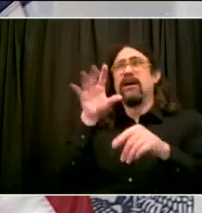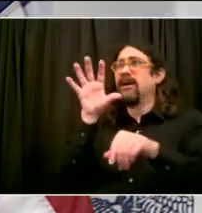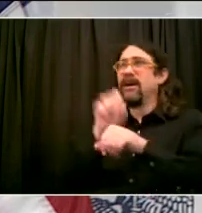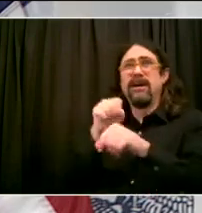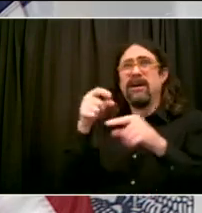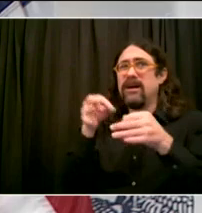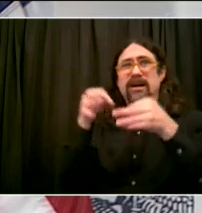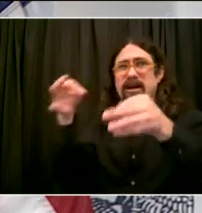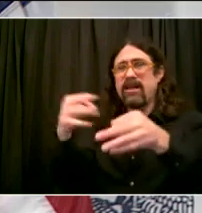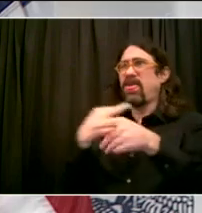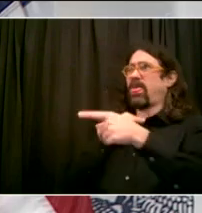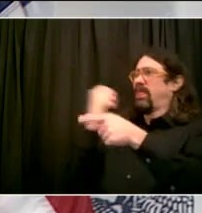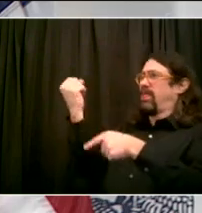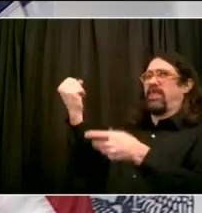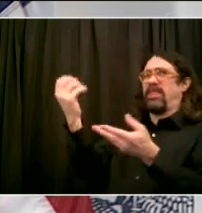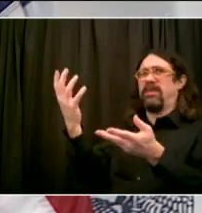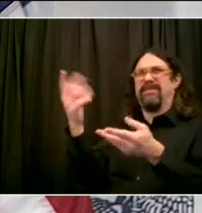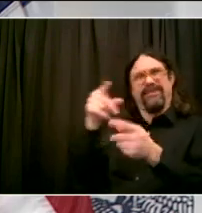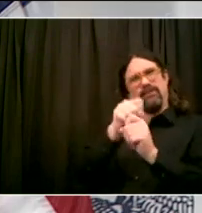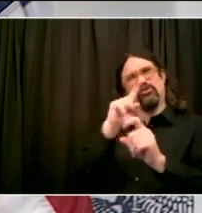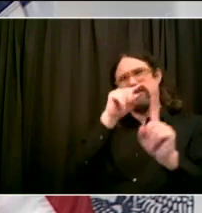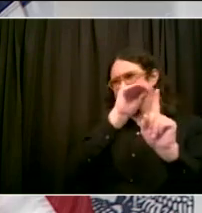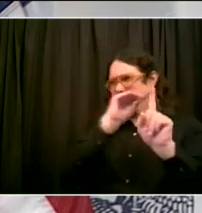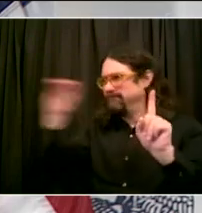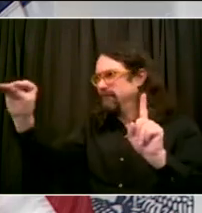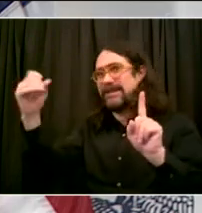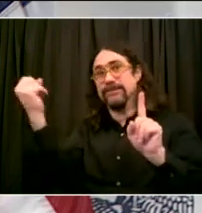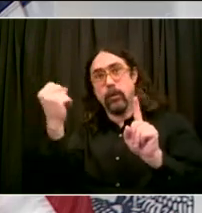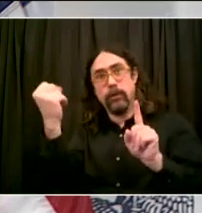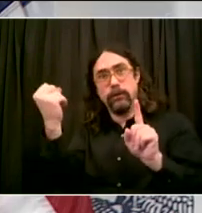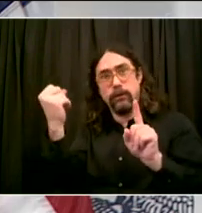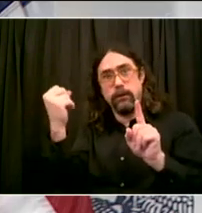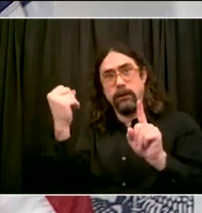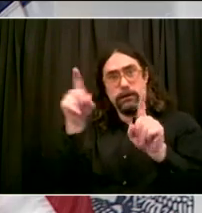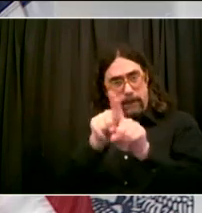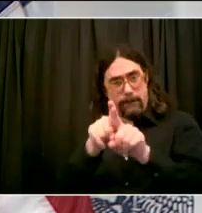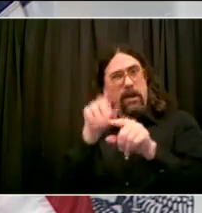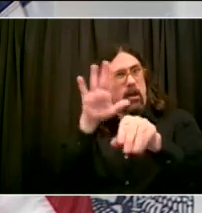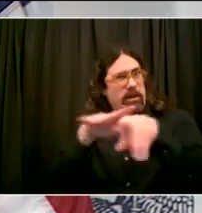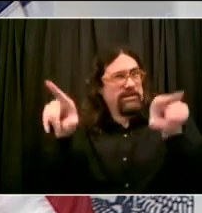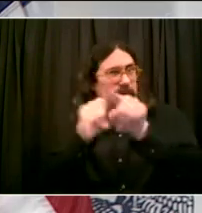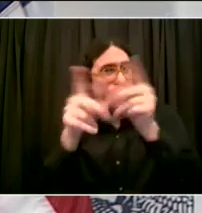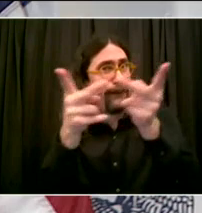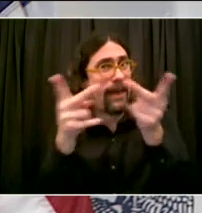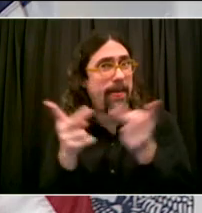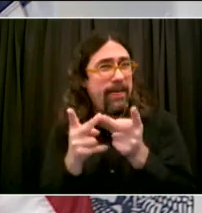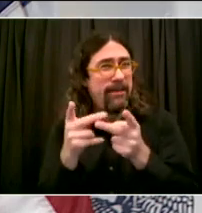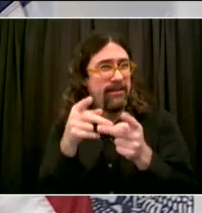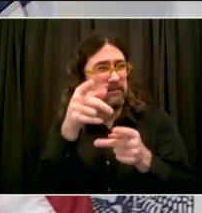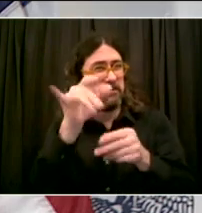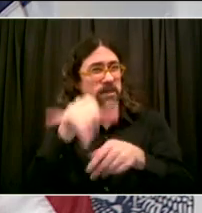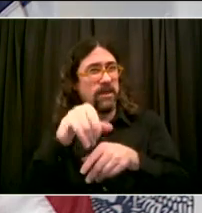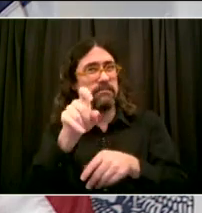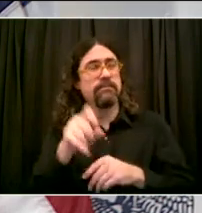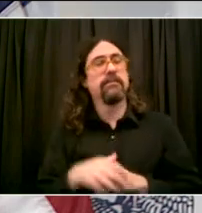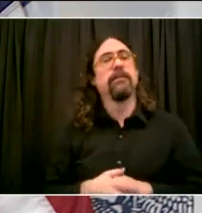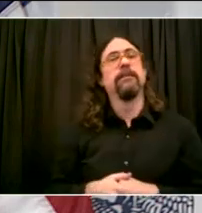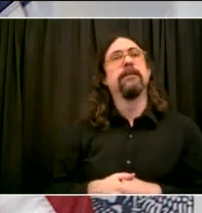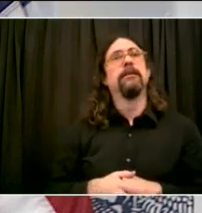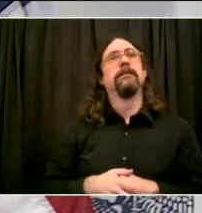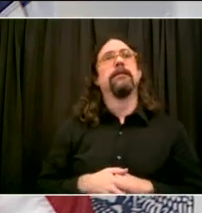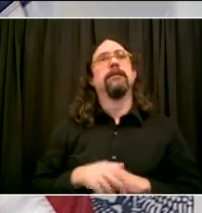talk about it. It is a very fair question and a very frustrating topic, because when we have this level of capacity, when we could be